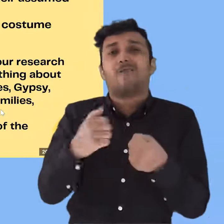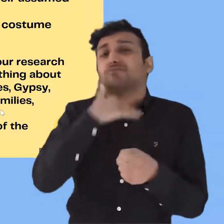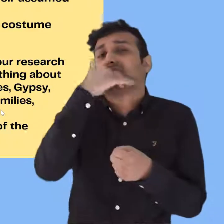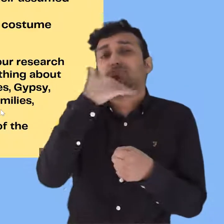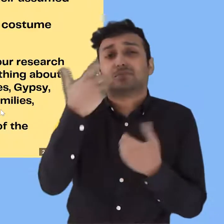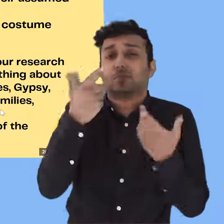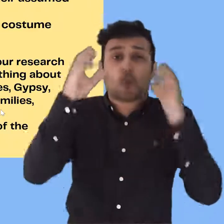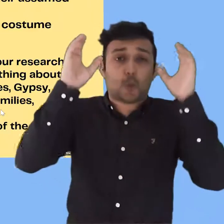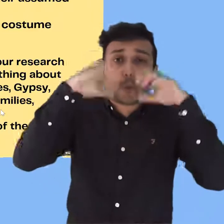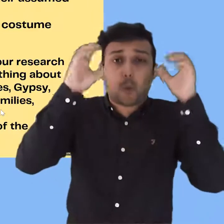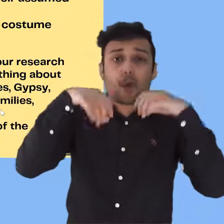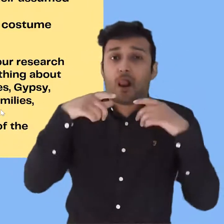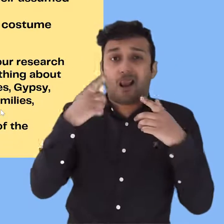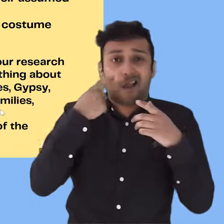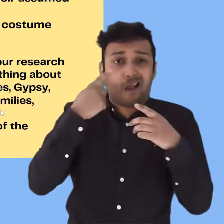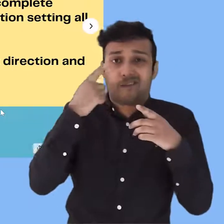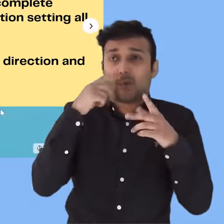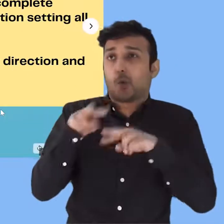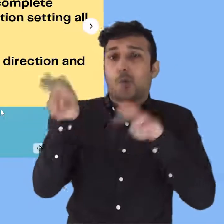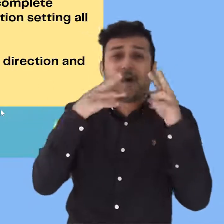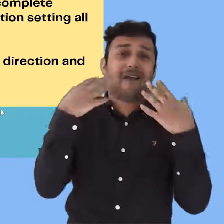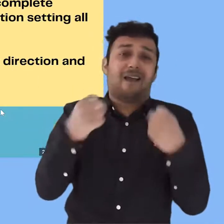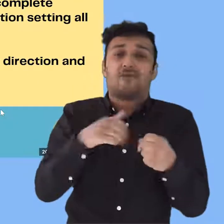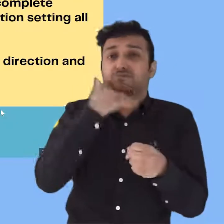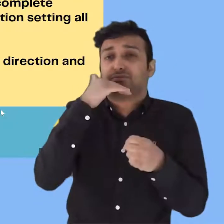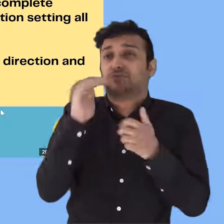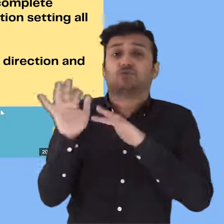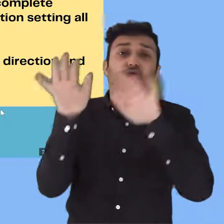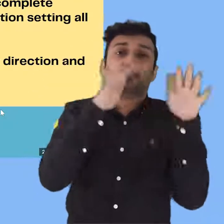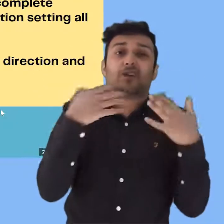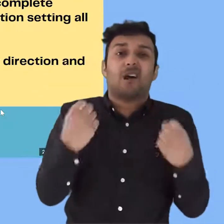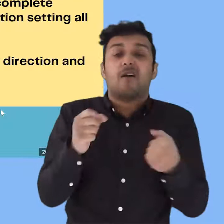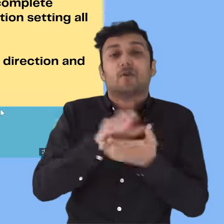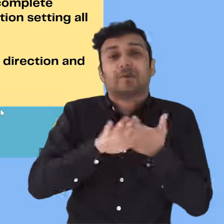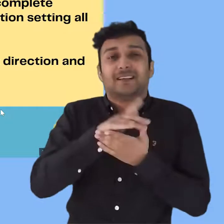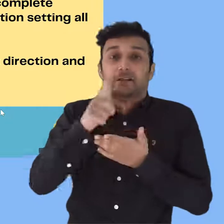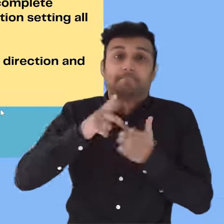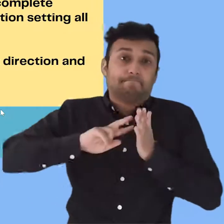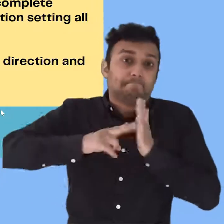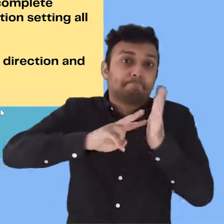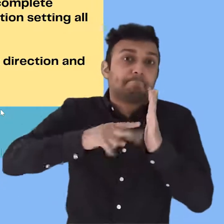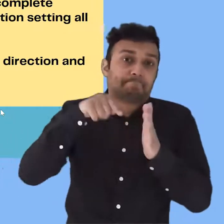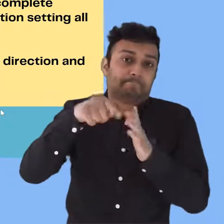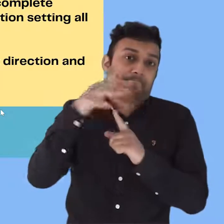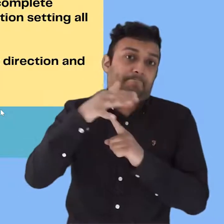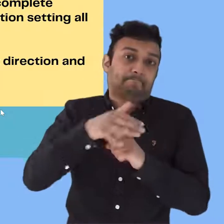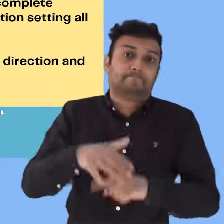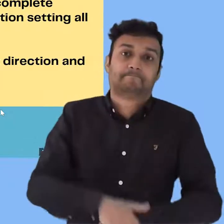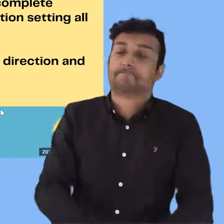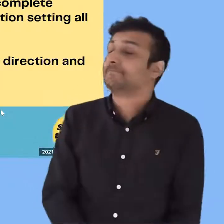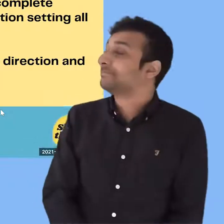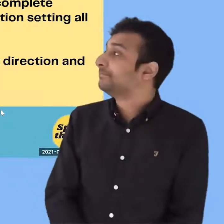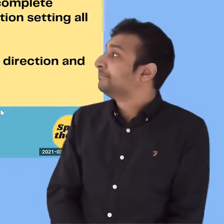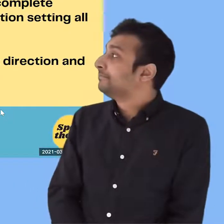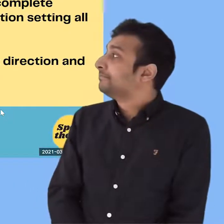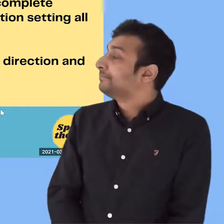ahead is key. So wrapping up now, becoming an anti-racist is a lifelong journey. It's